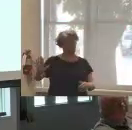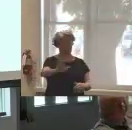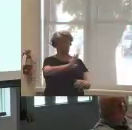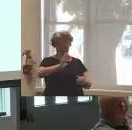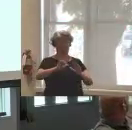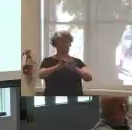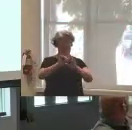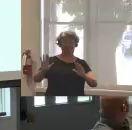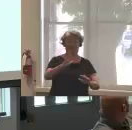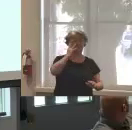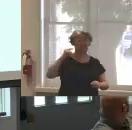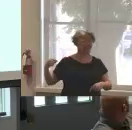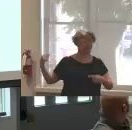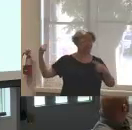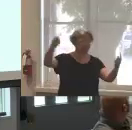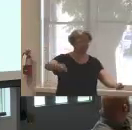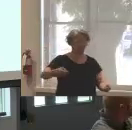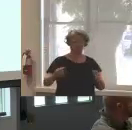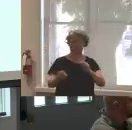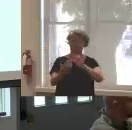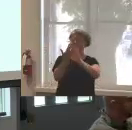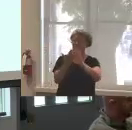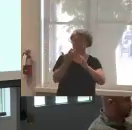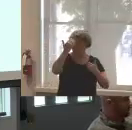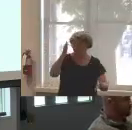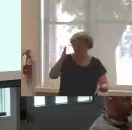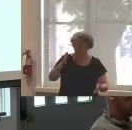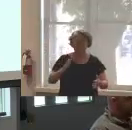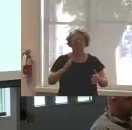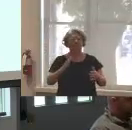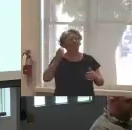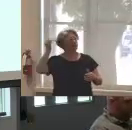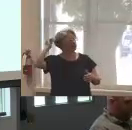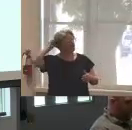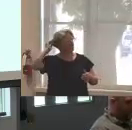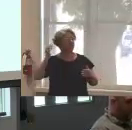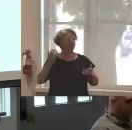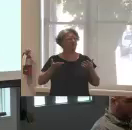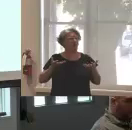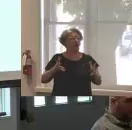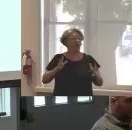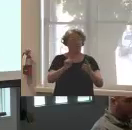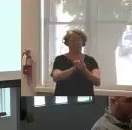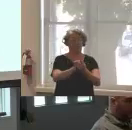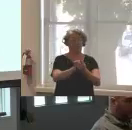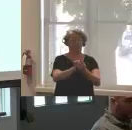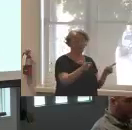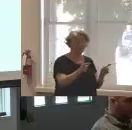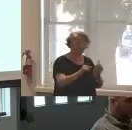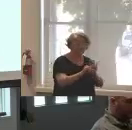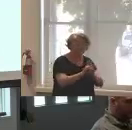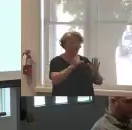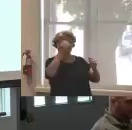experiences of the youth clients you are facing with. So just keep in mind that you may have already encountered with a youth